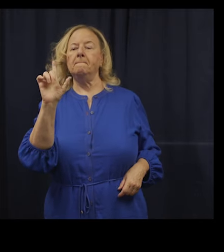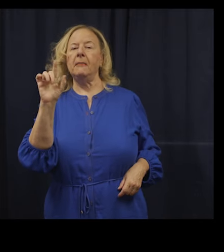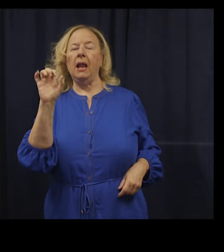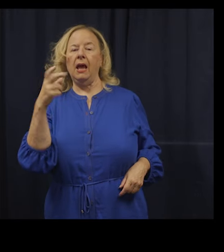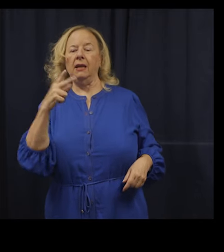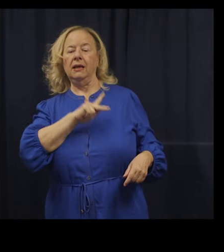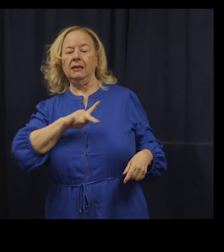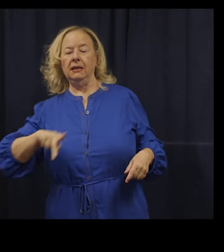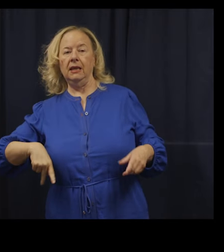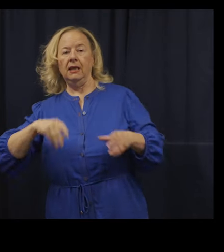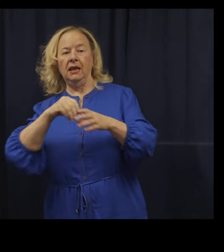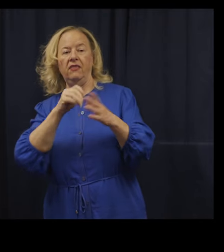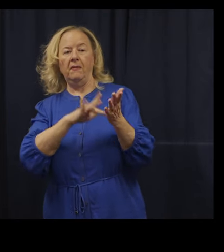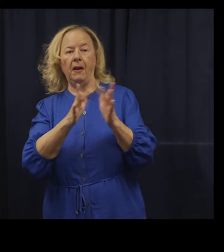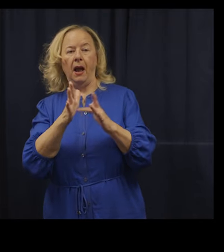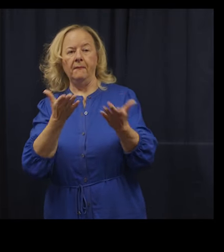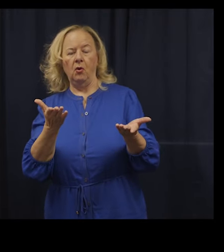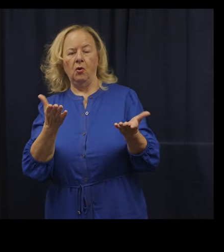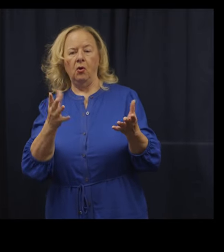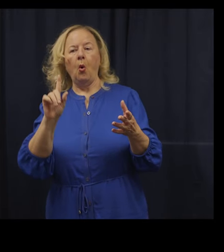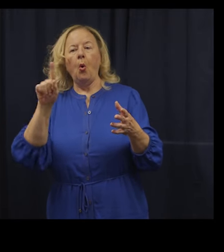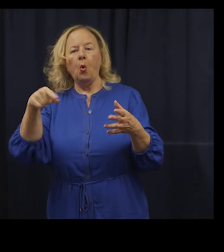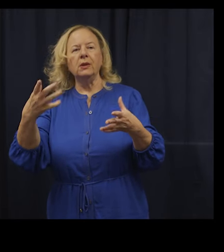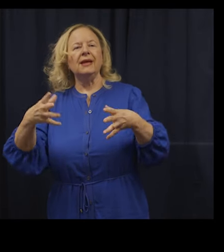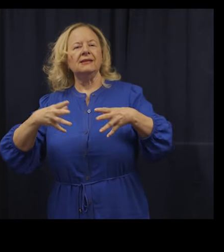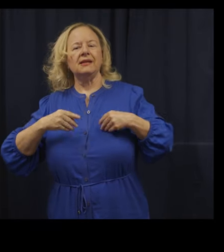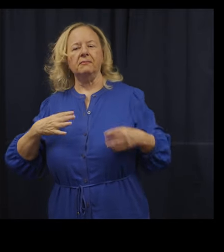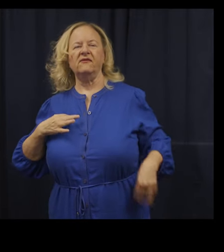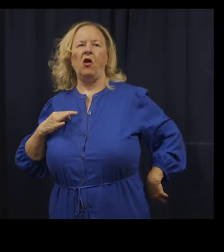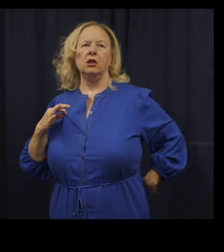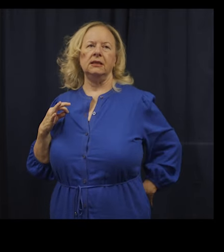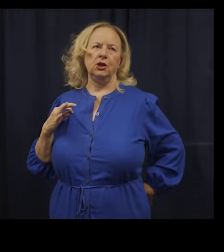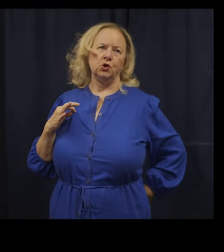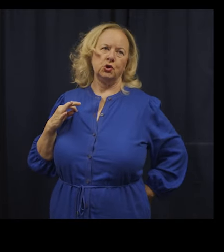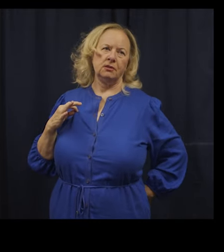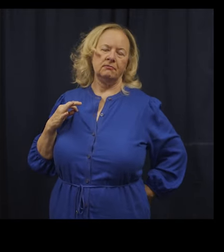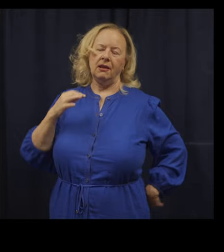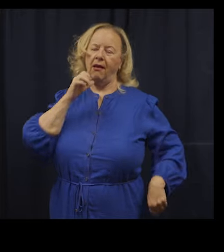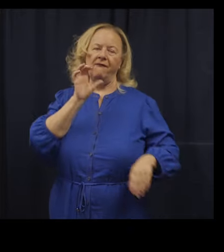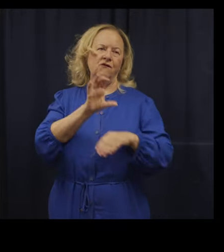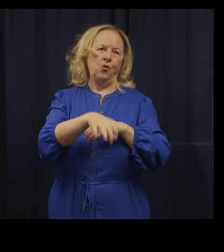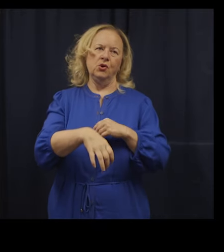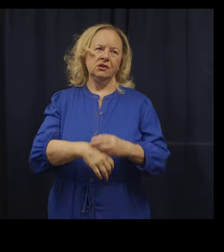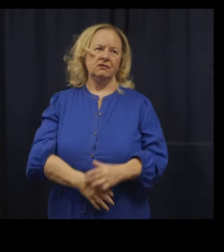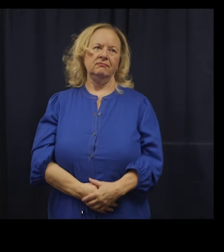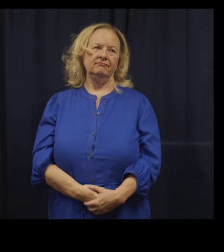king only accepts volunteers.